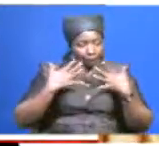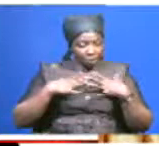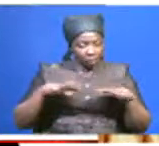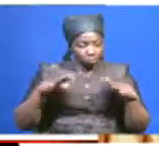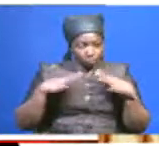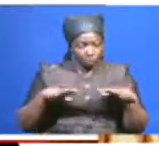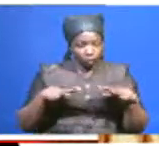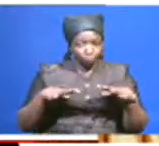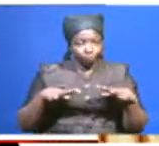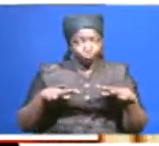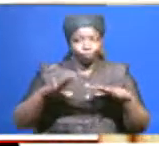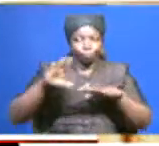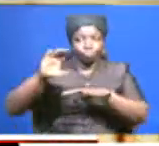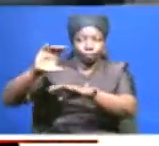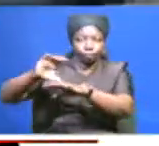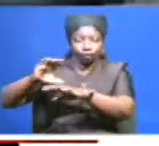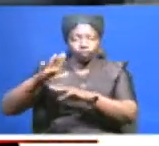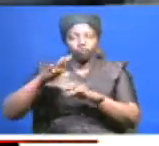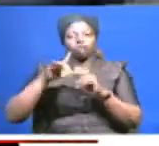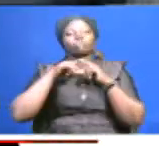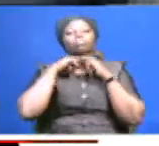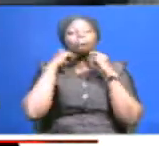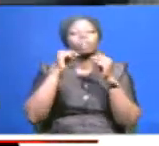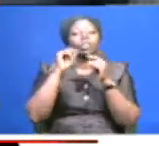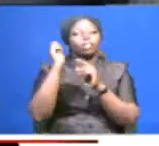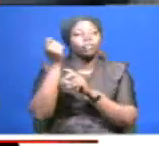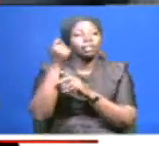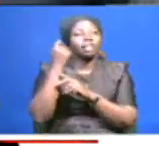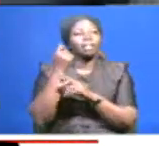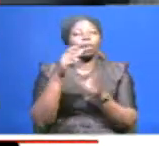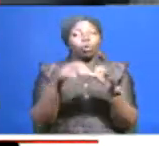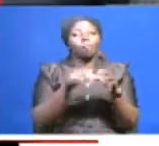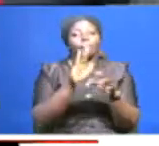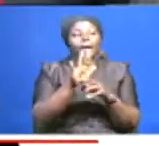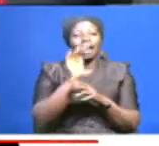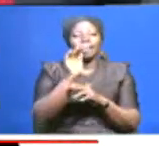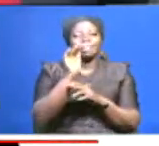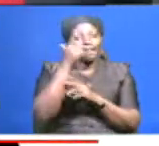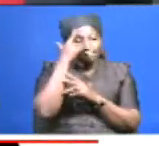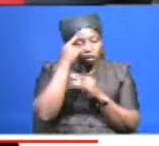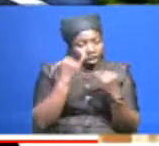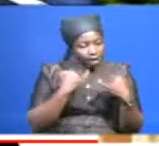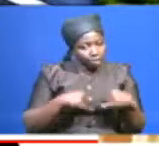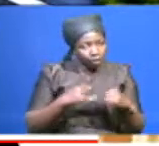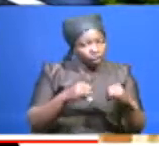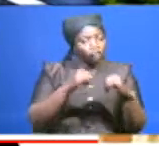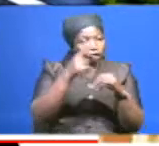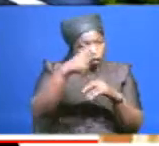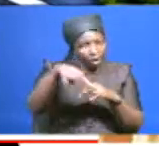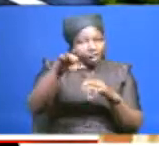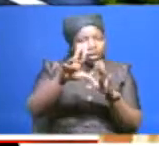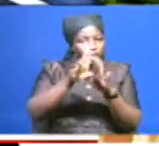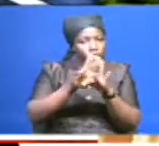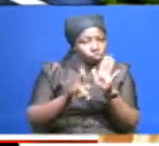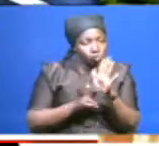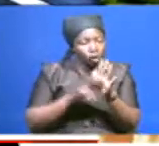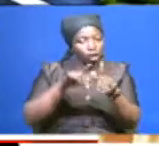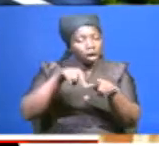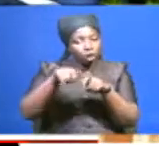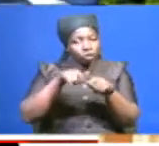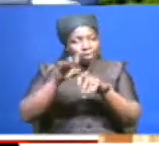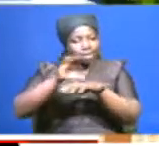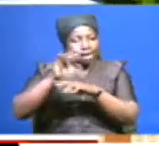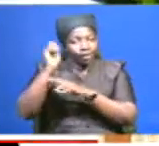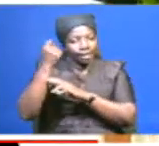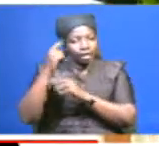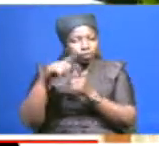The Church and the Clergy Association of Kenya, in the meantime, calling for the implementation of the proper regulations of the churches in Kenya to weed out